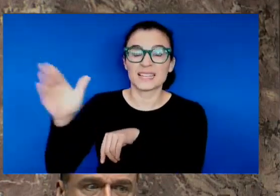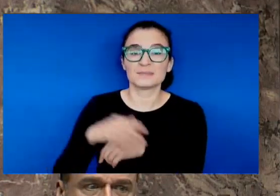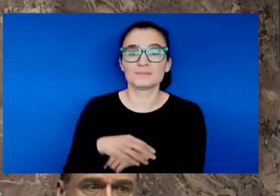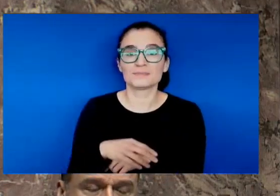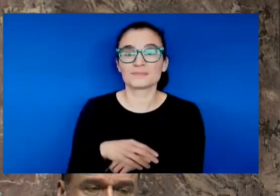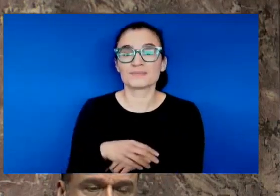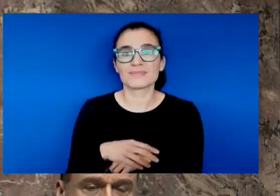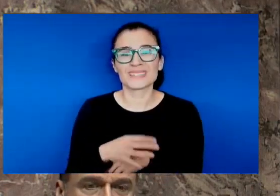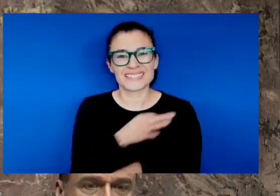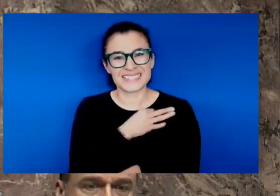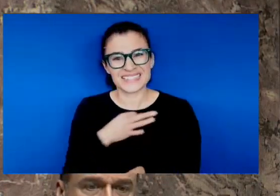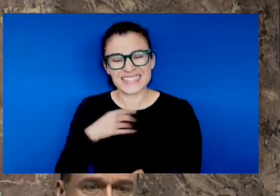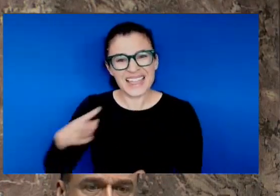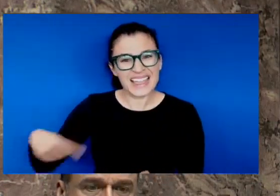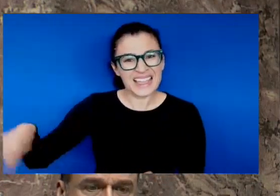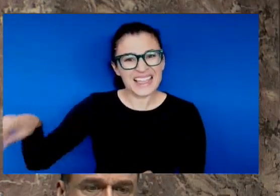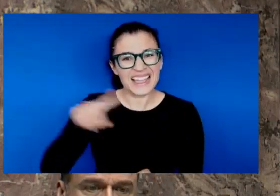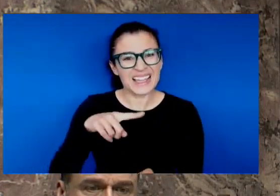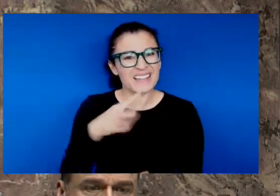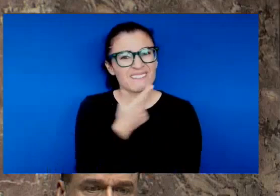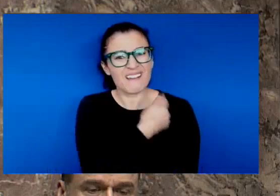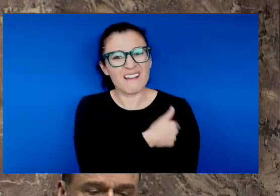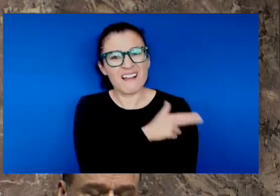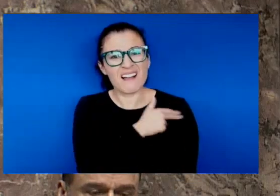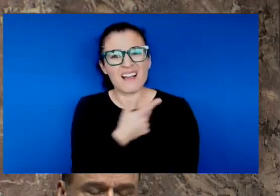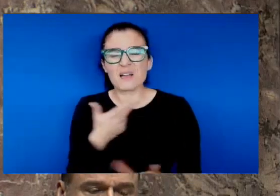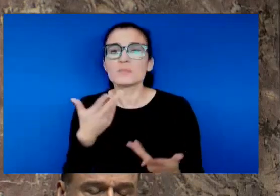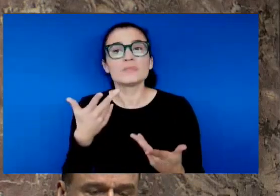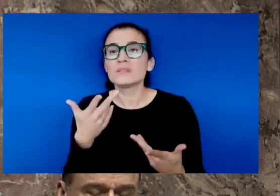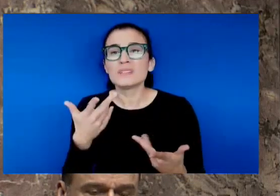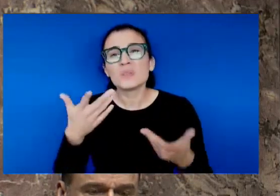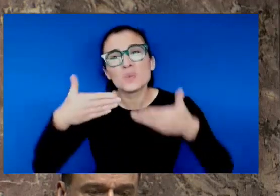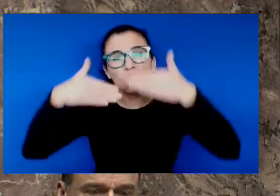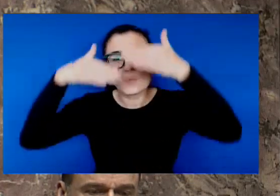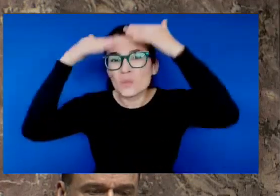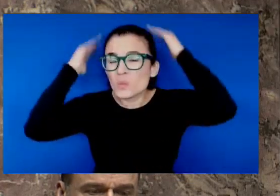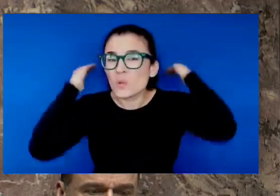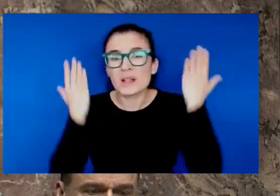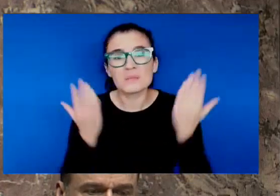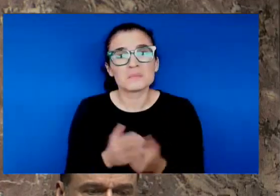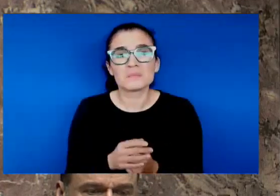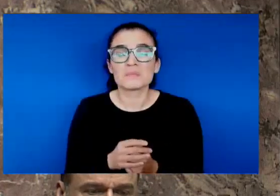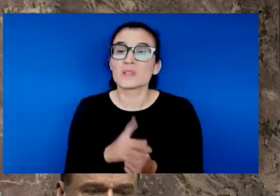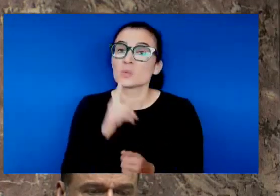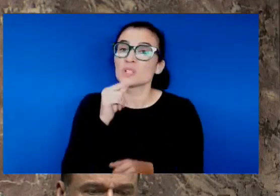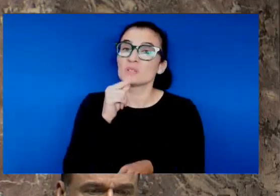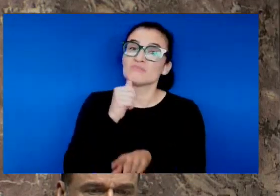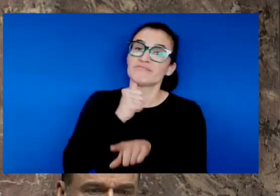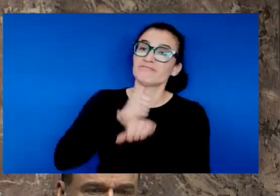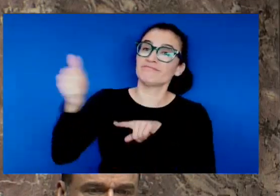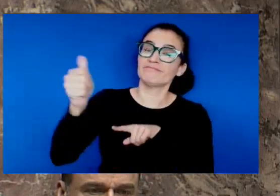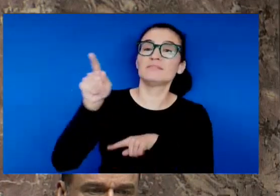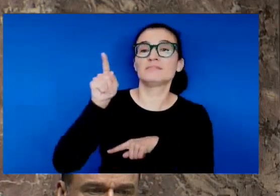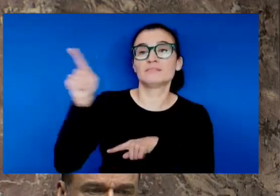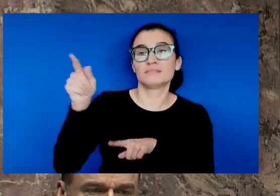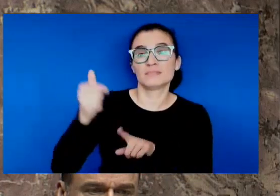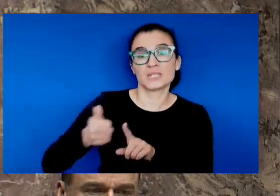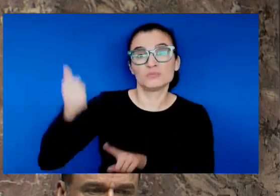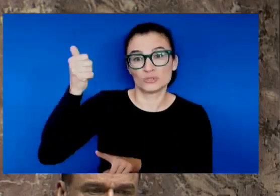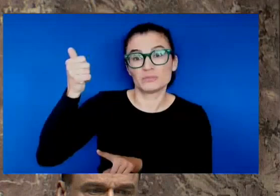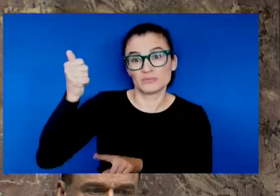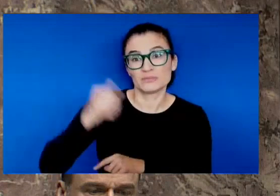fault. This lies with the Premier's office. Looking at these photos, how is this in any